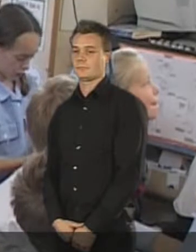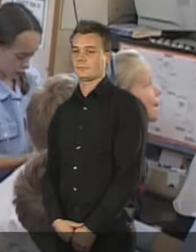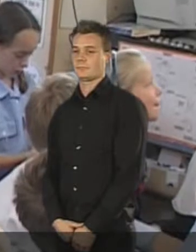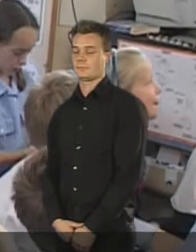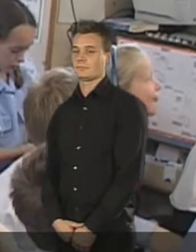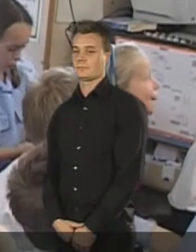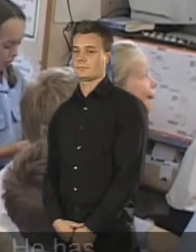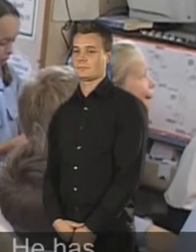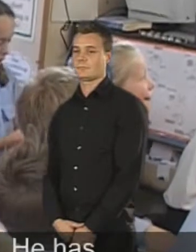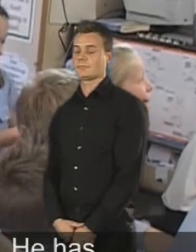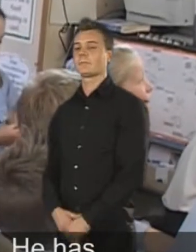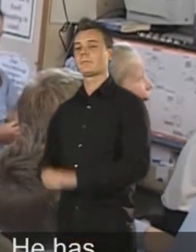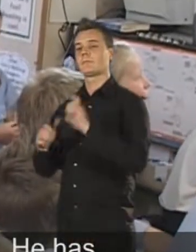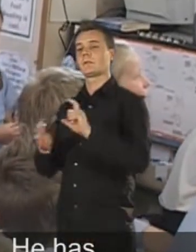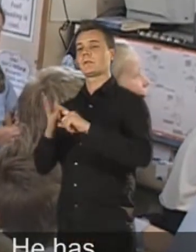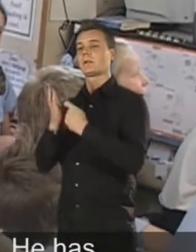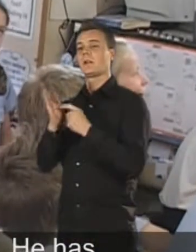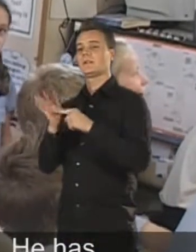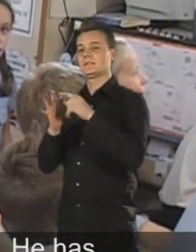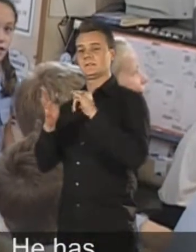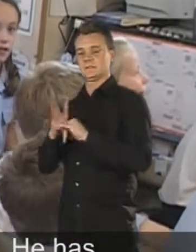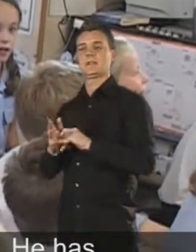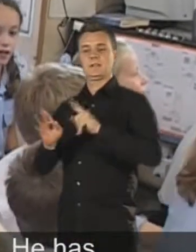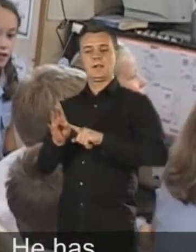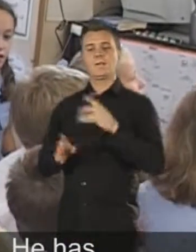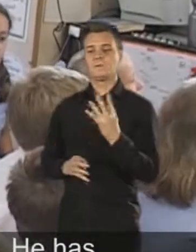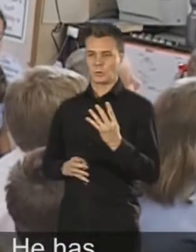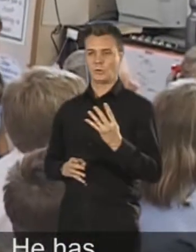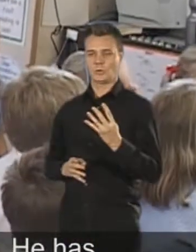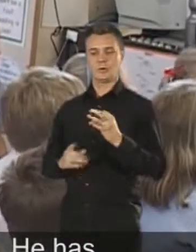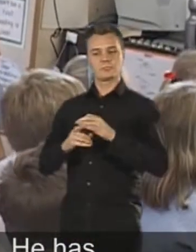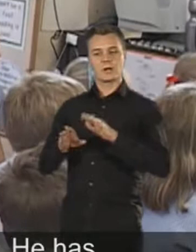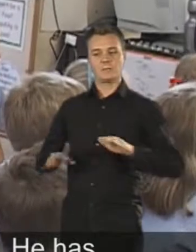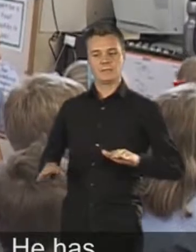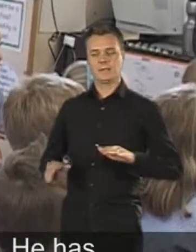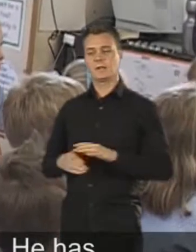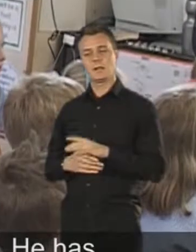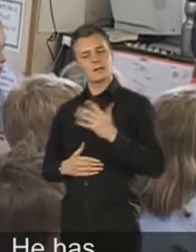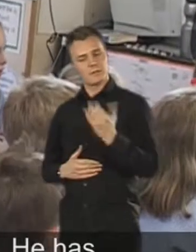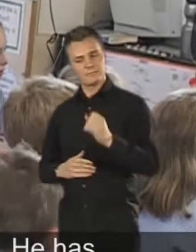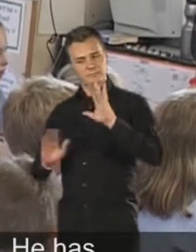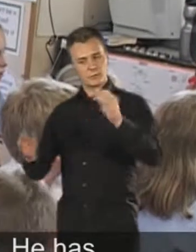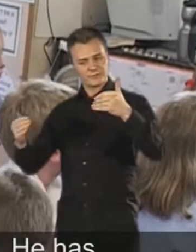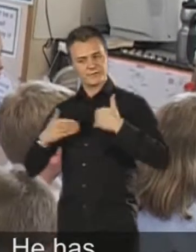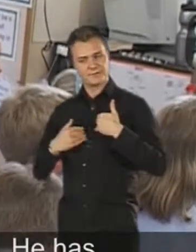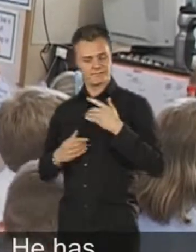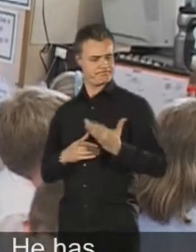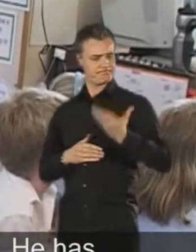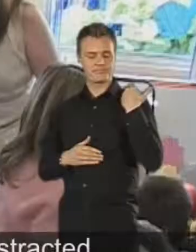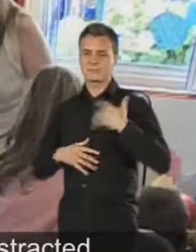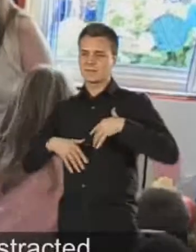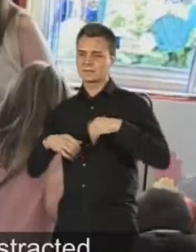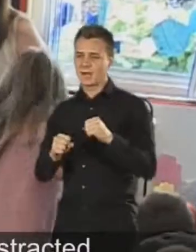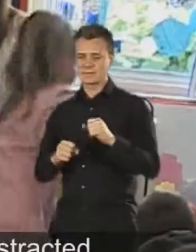2 Earth minutes. Curtis is in Year 4 at Yarm Primary. He has autism. When Curtis first started at Yarm,